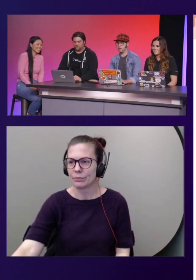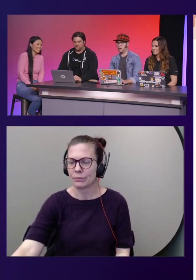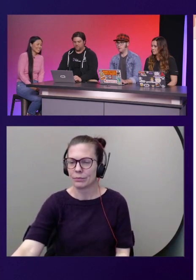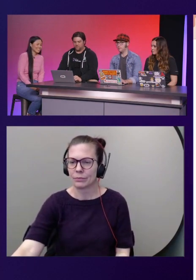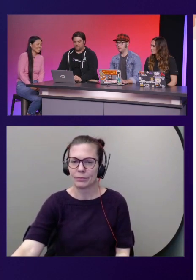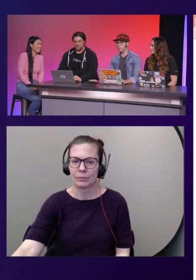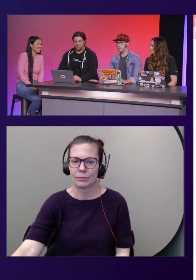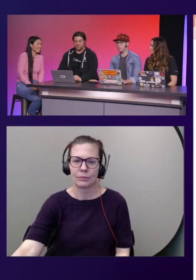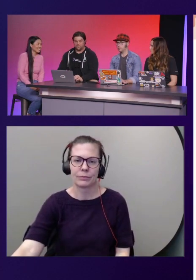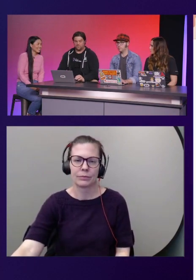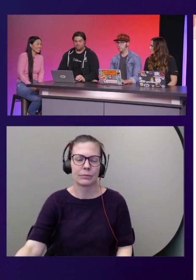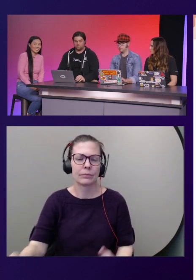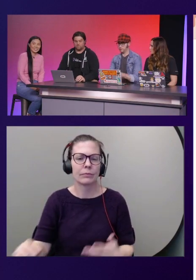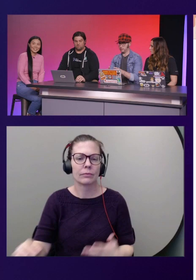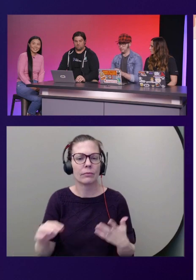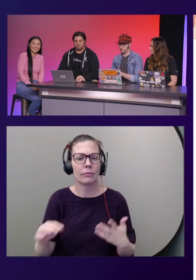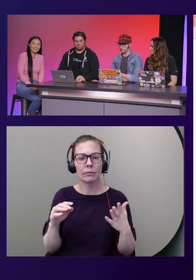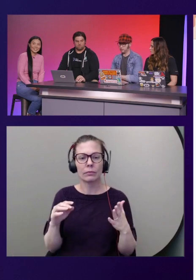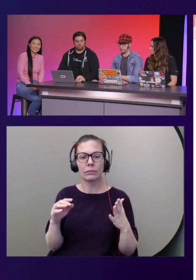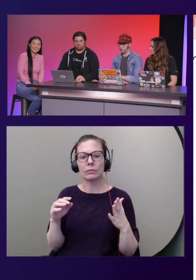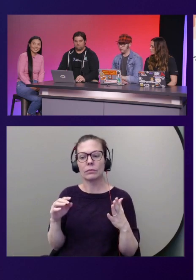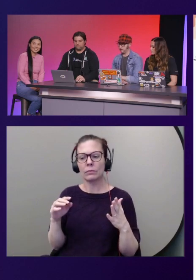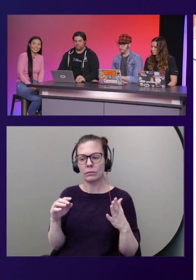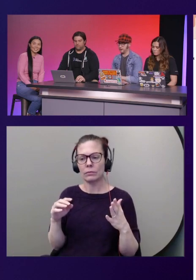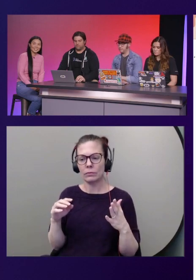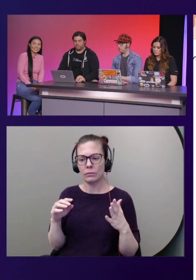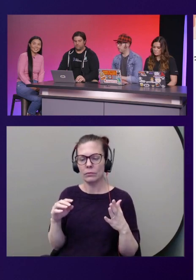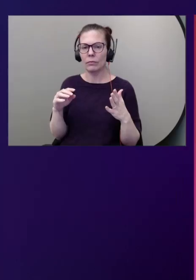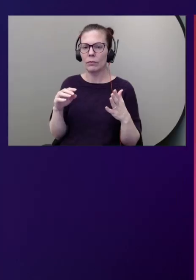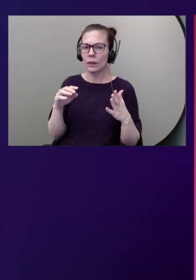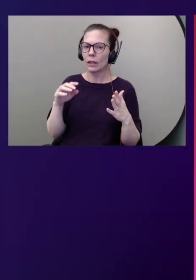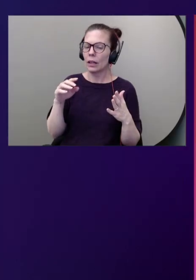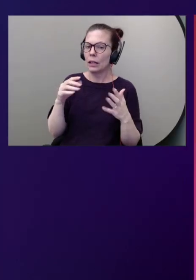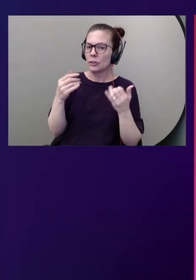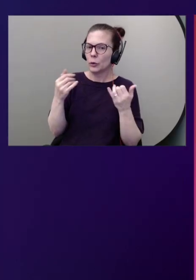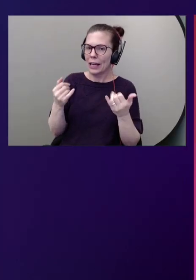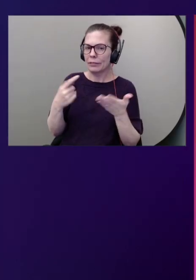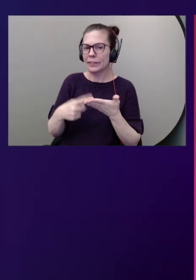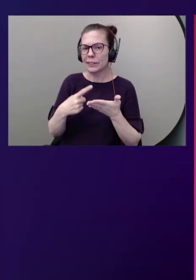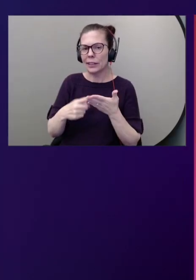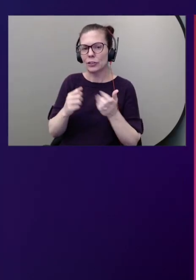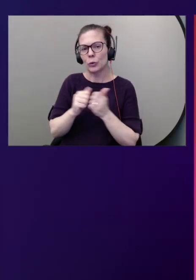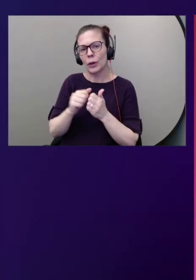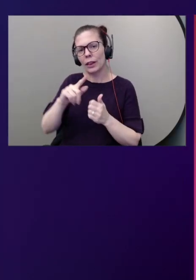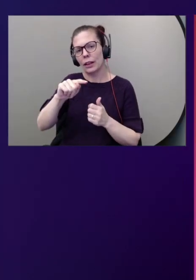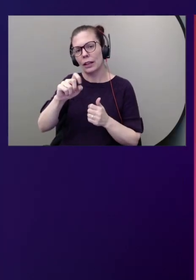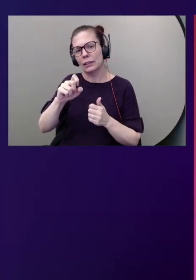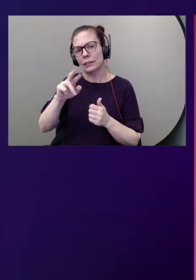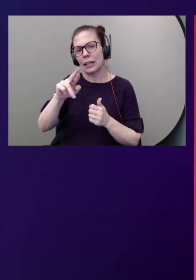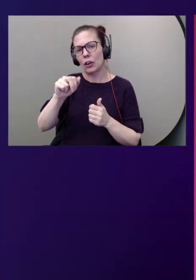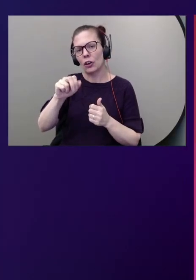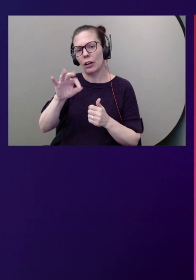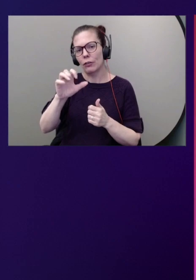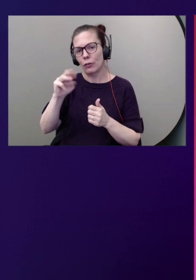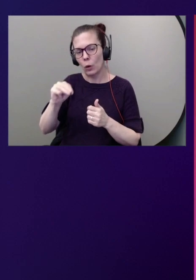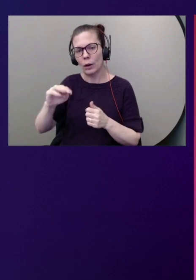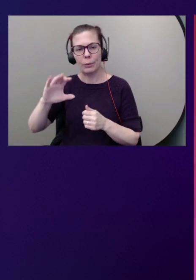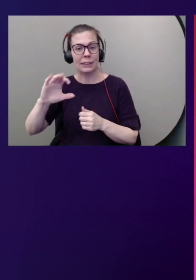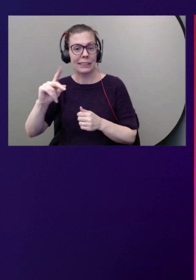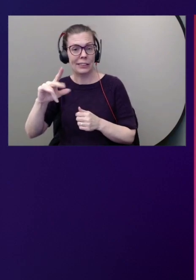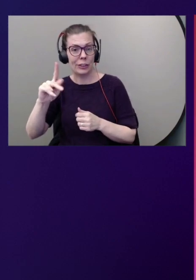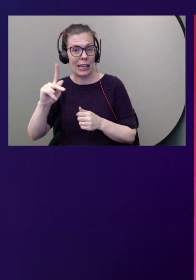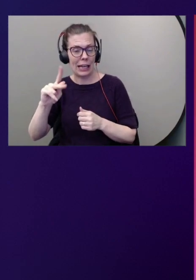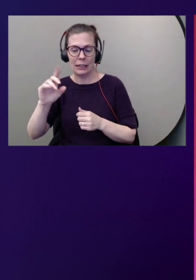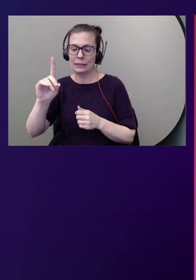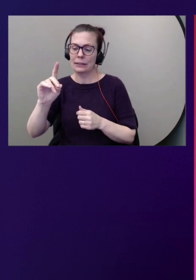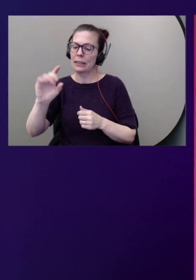Now, we've got some discussion here about Terraform and CDK. These two things actually work together now, too. I dropped a link in